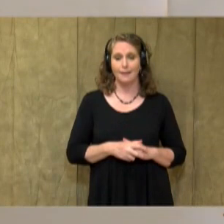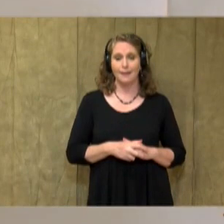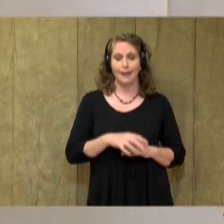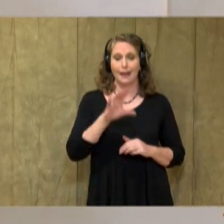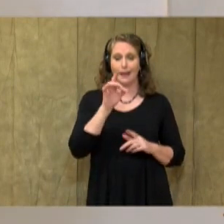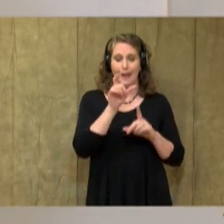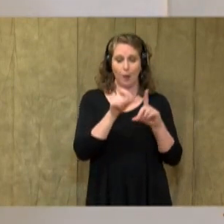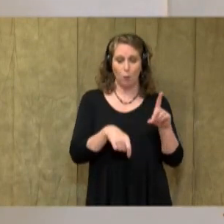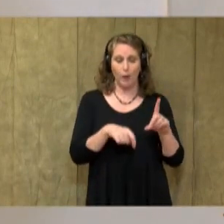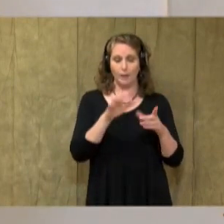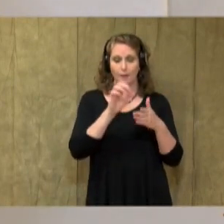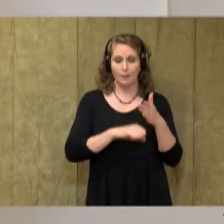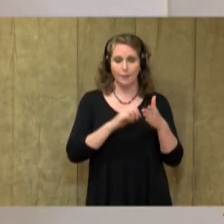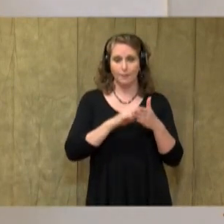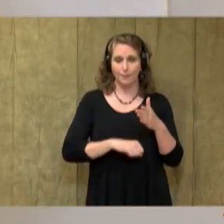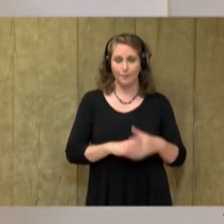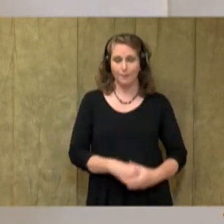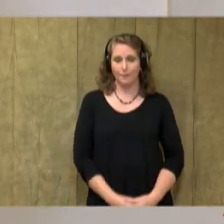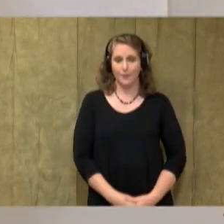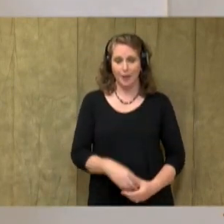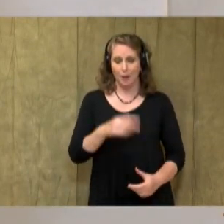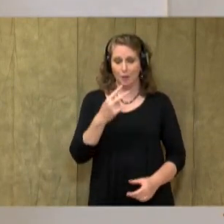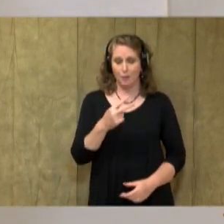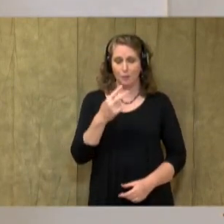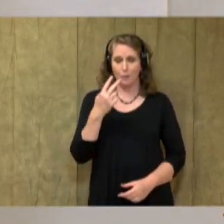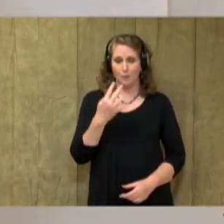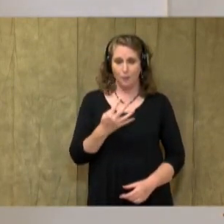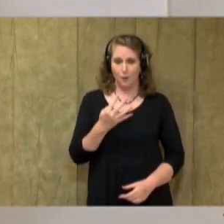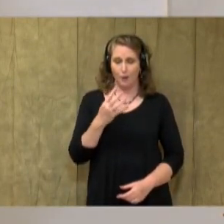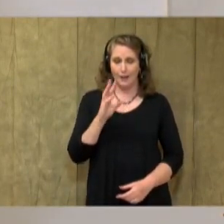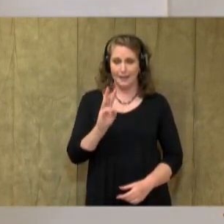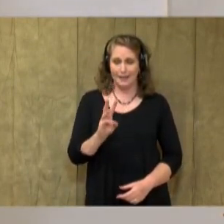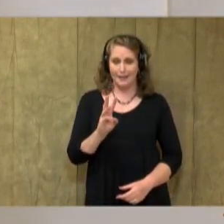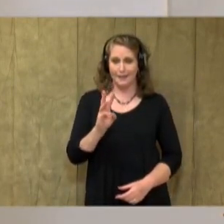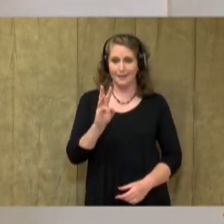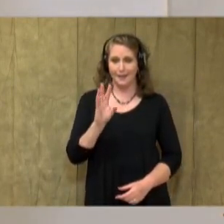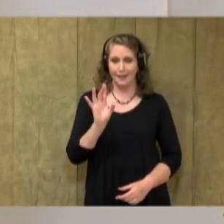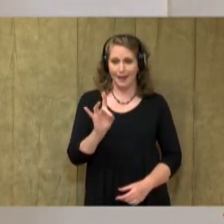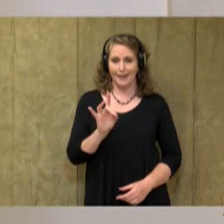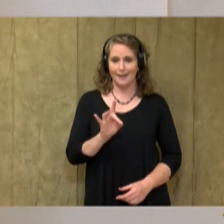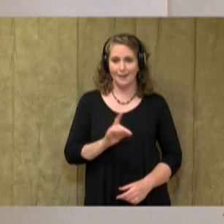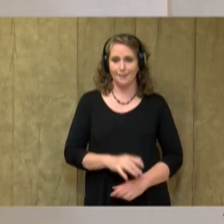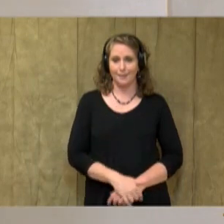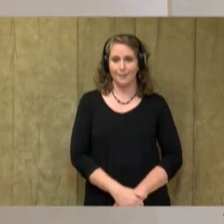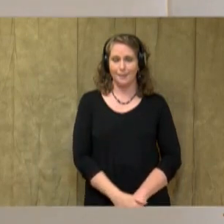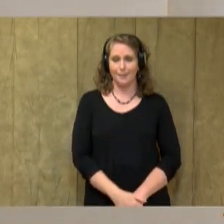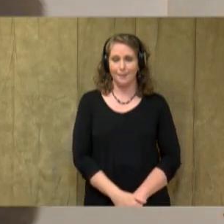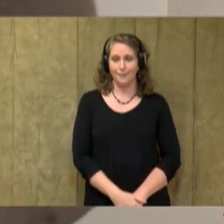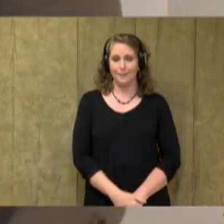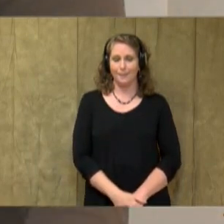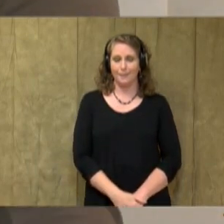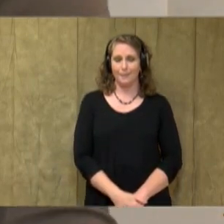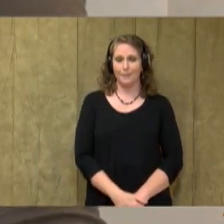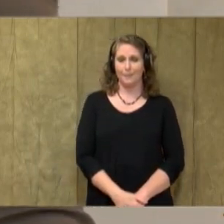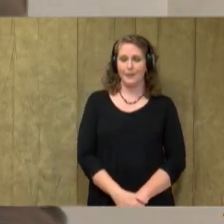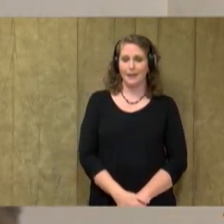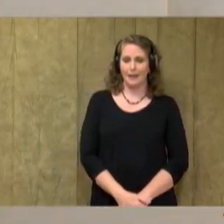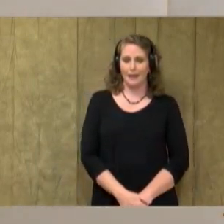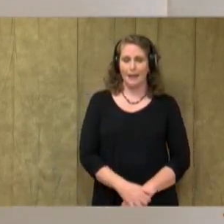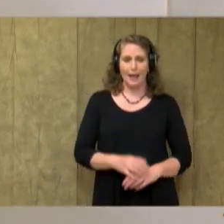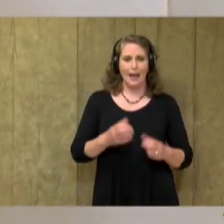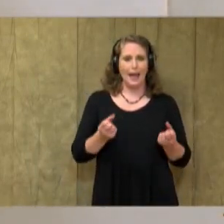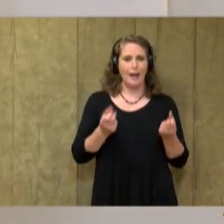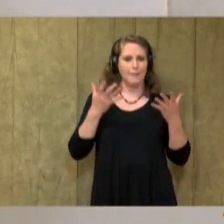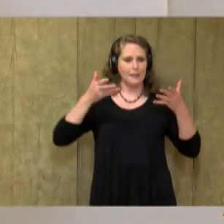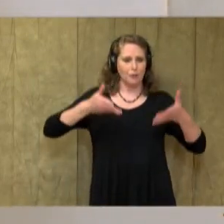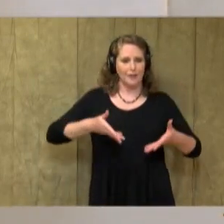and 8 ones. 2, 4, 6, 8. And what am I